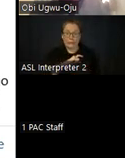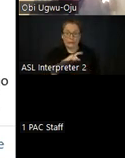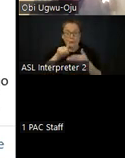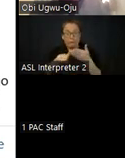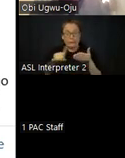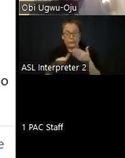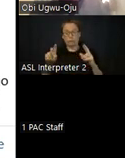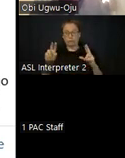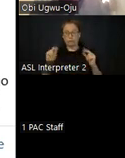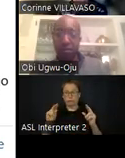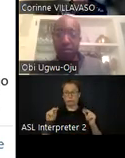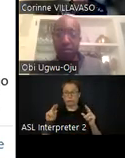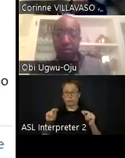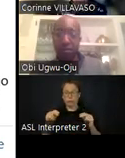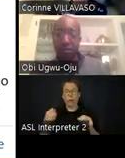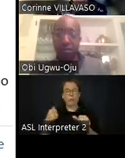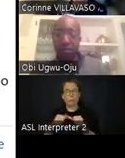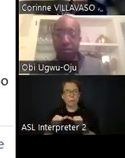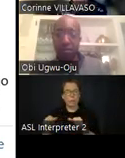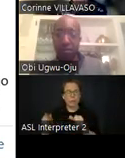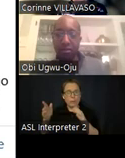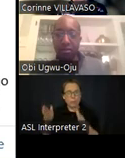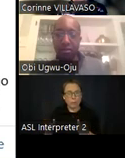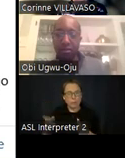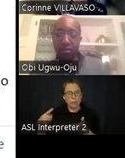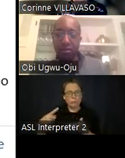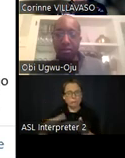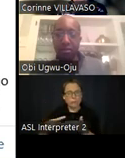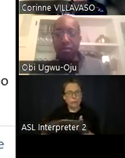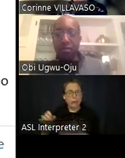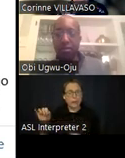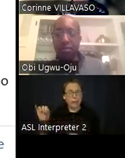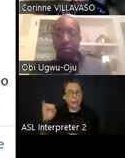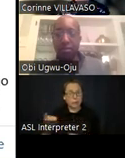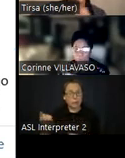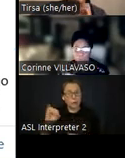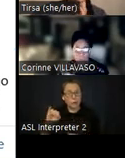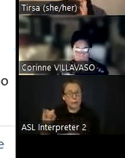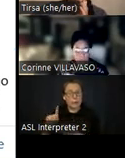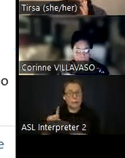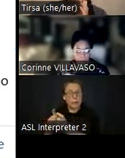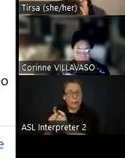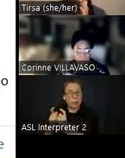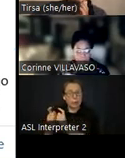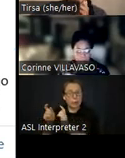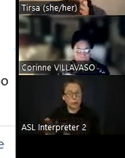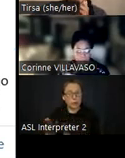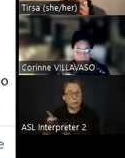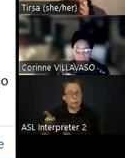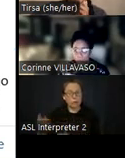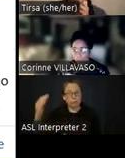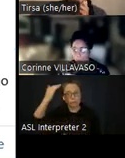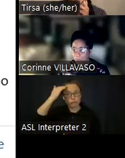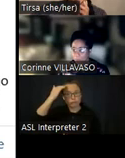And one of the things that they were talking about was that insurance adjusters have a really great background as far